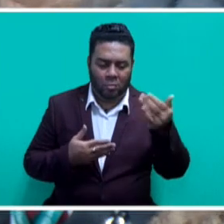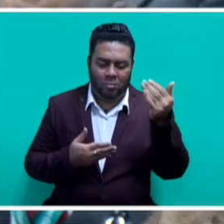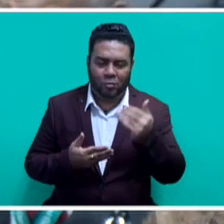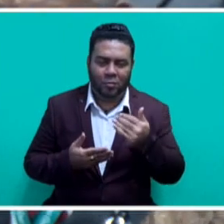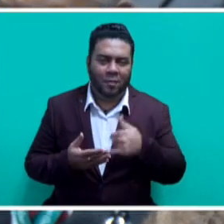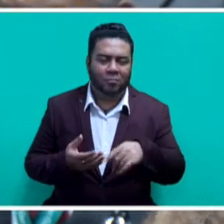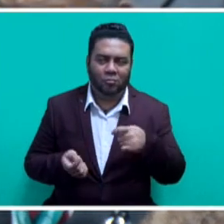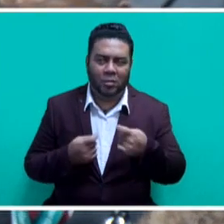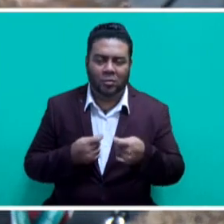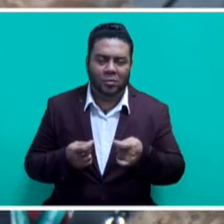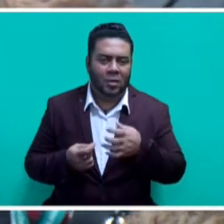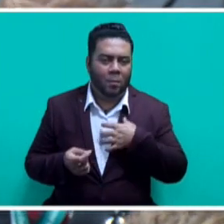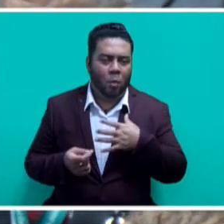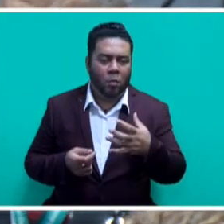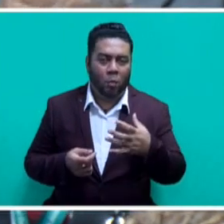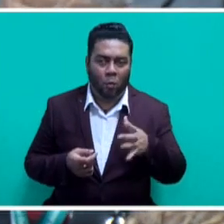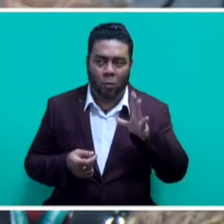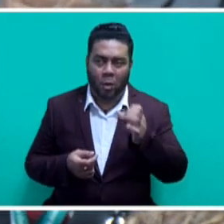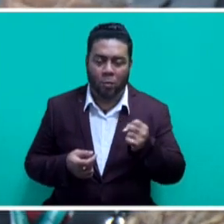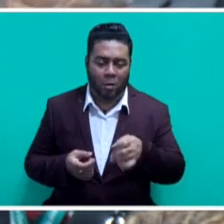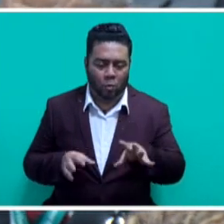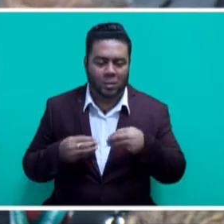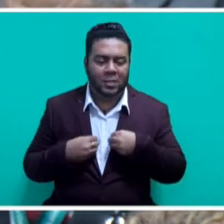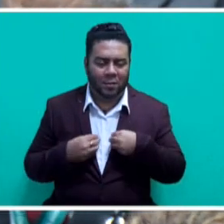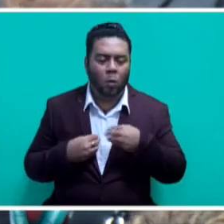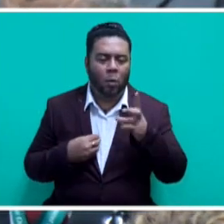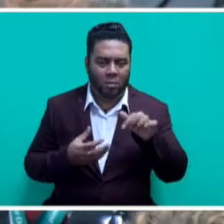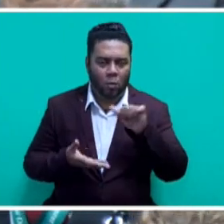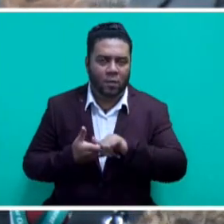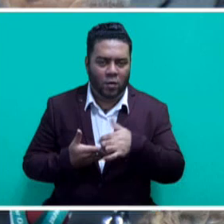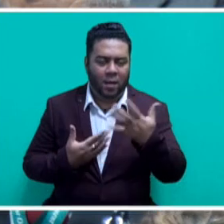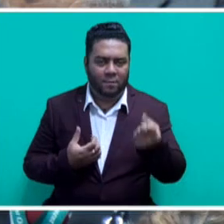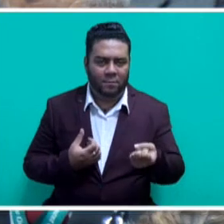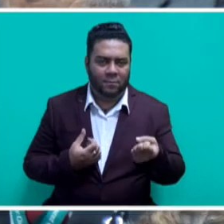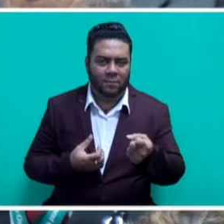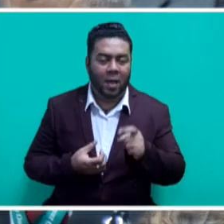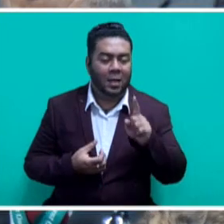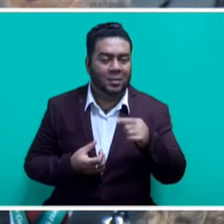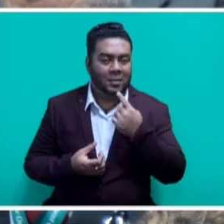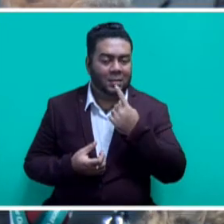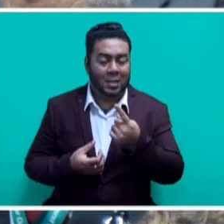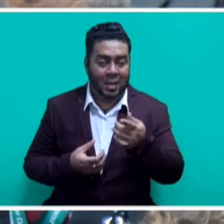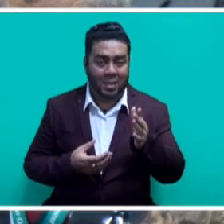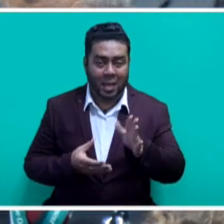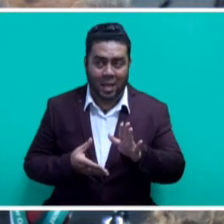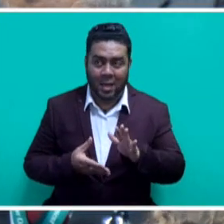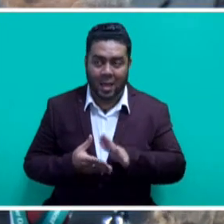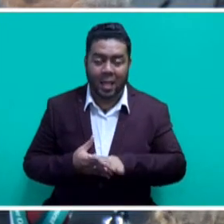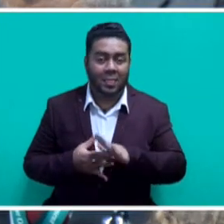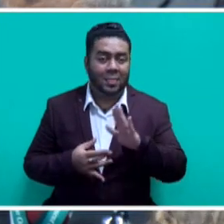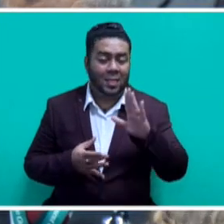the farmers anymore. They'll receive what they rightfully have. But as I added, Mr. Speaker, the